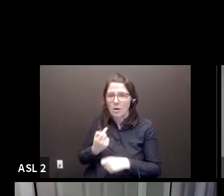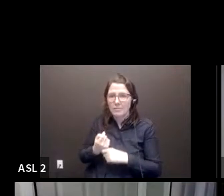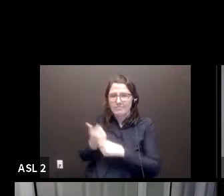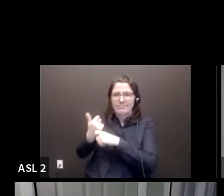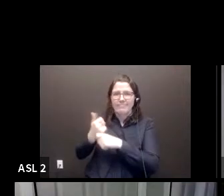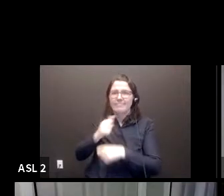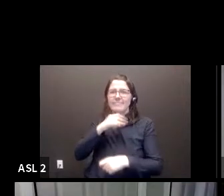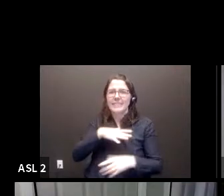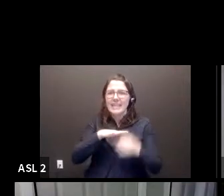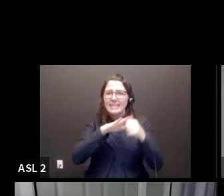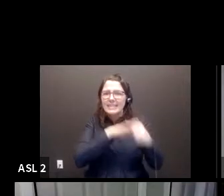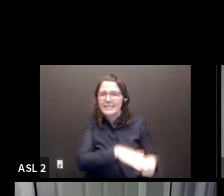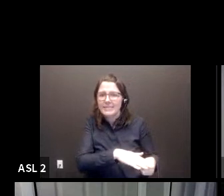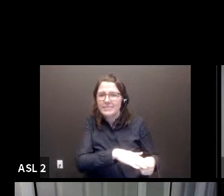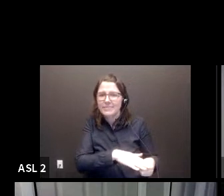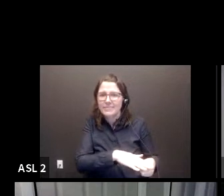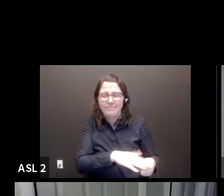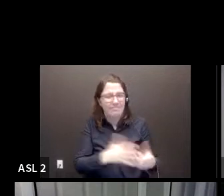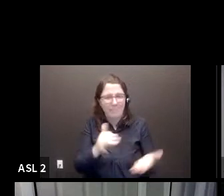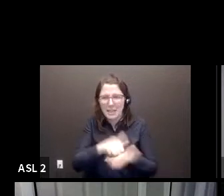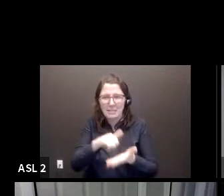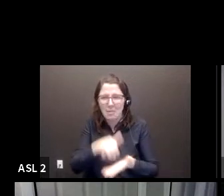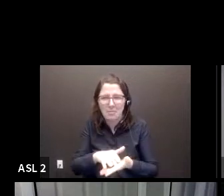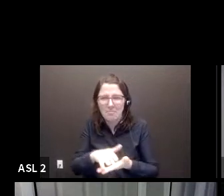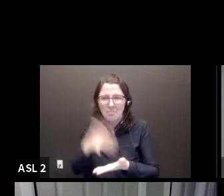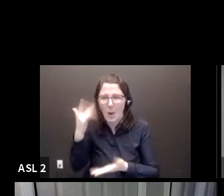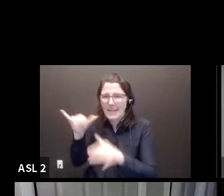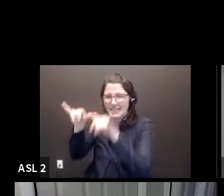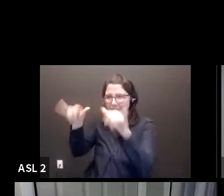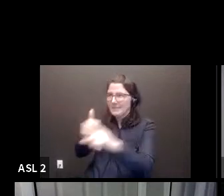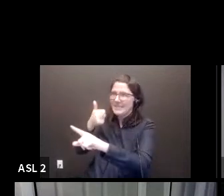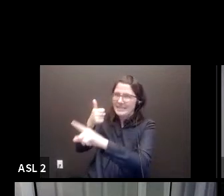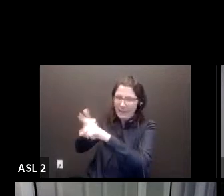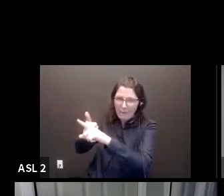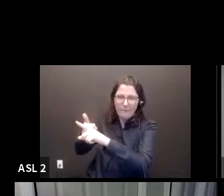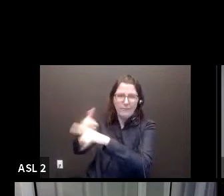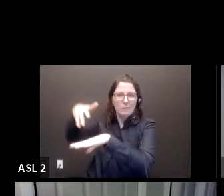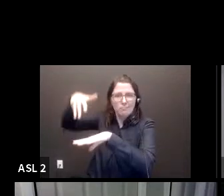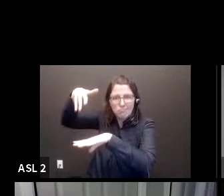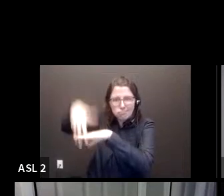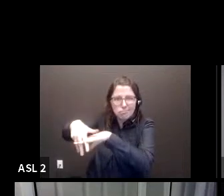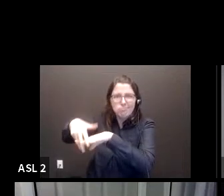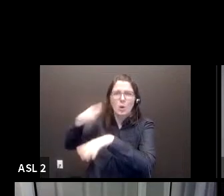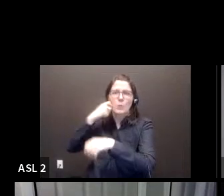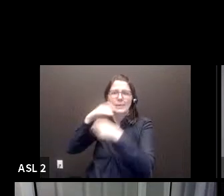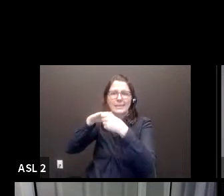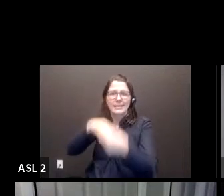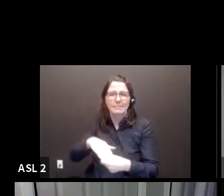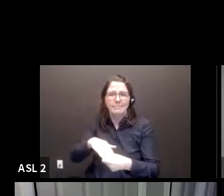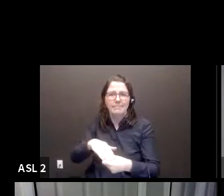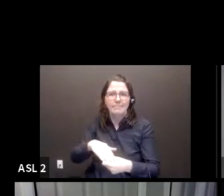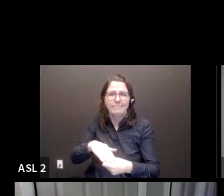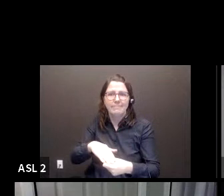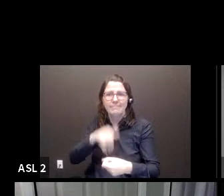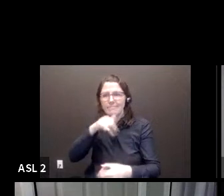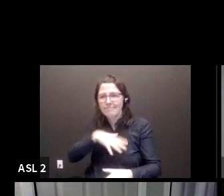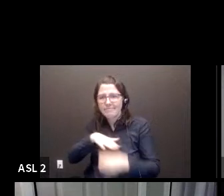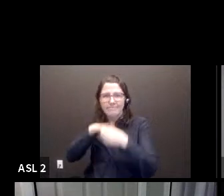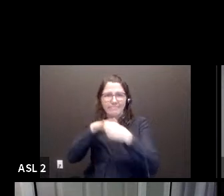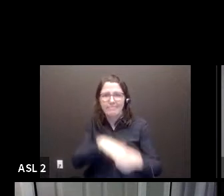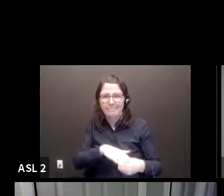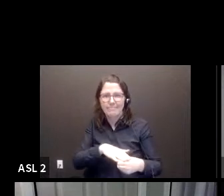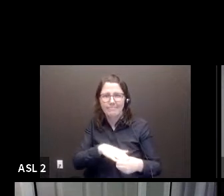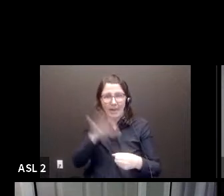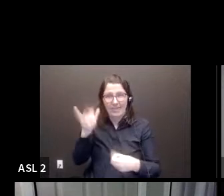system is racist and sexist and anti-black and et cetera um which is what you know systemic